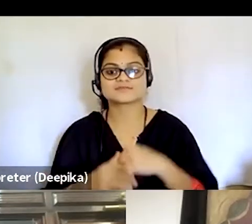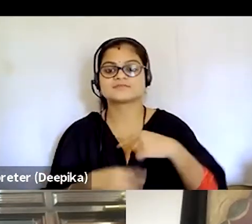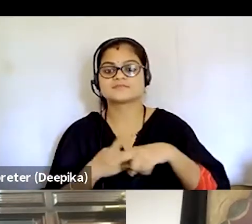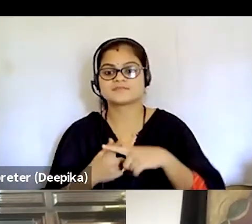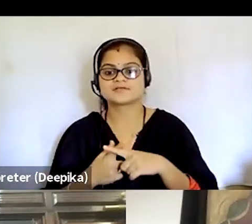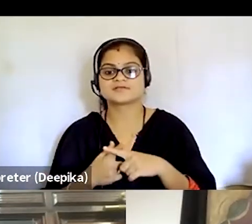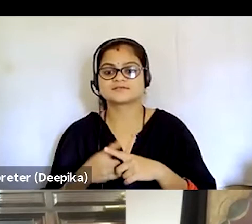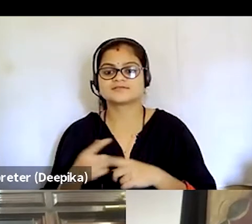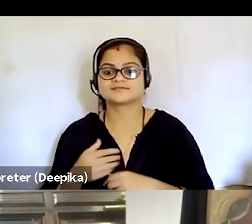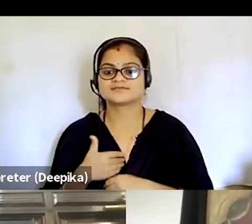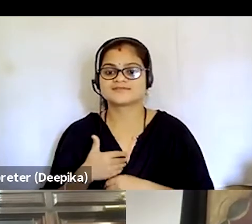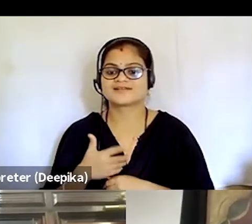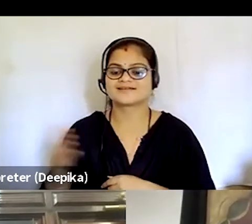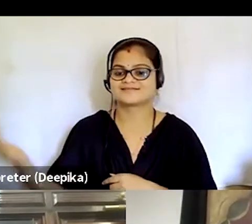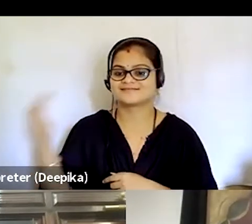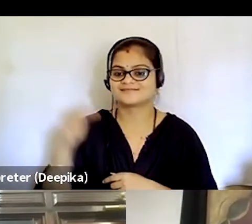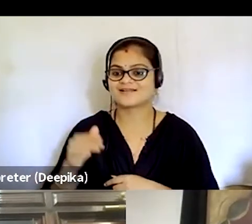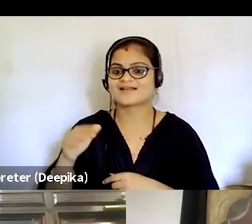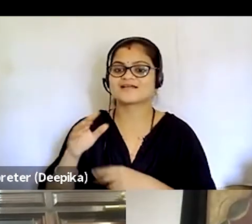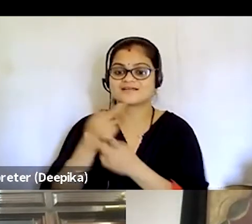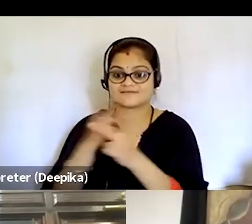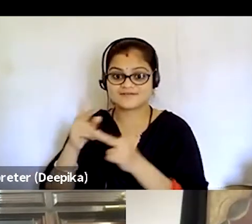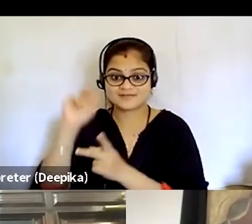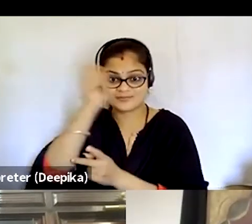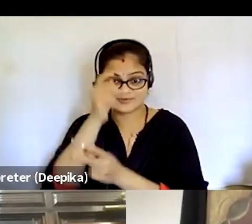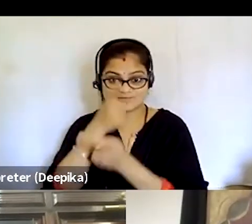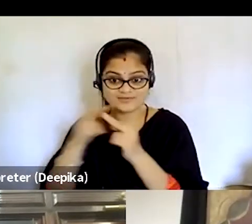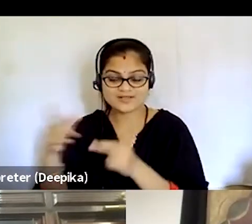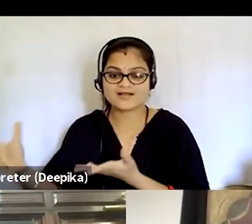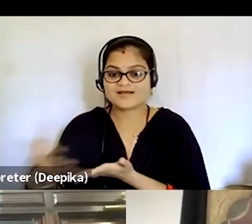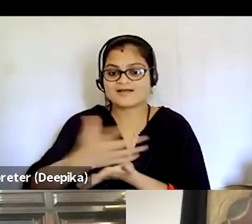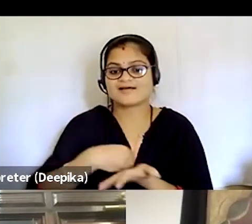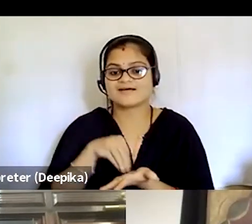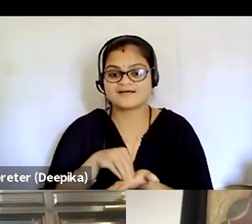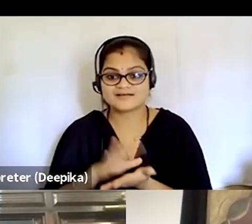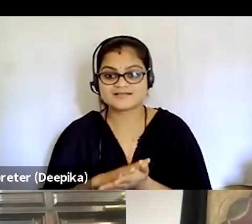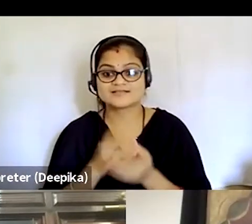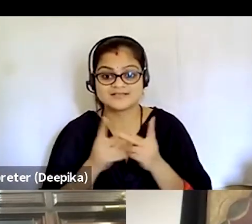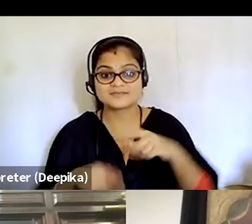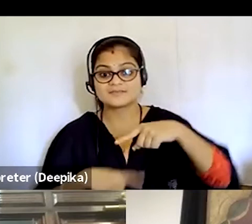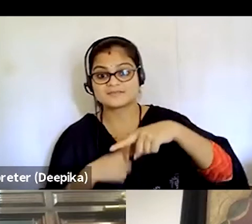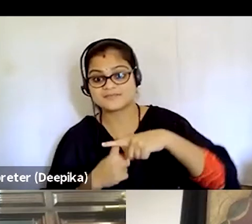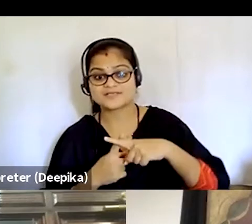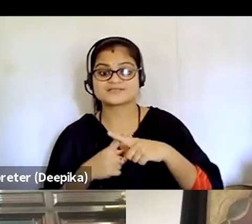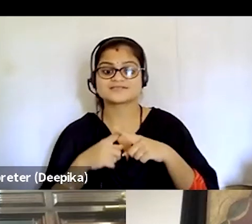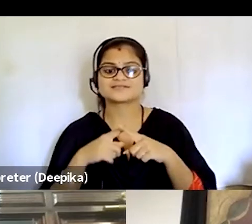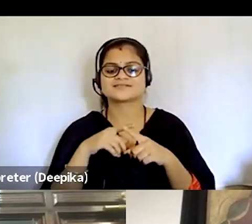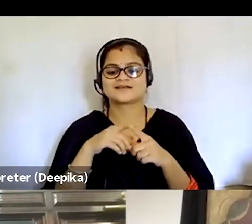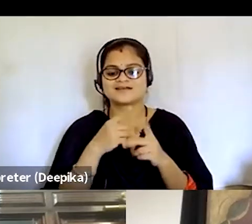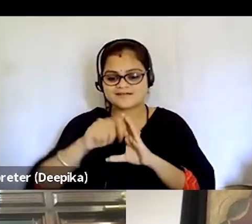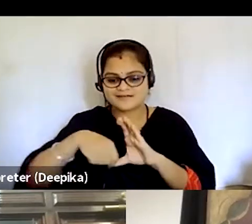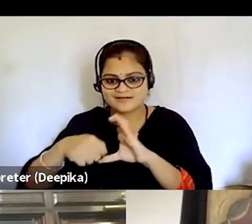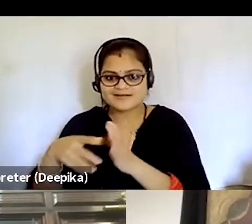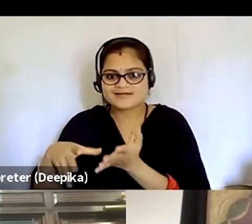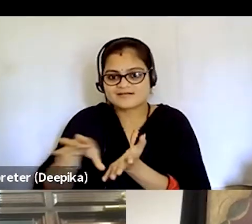bring in for us when they came in from abroad. All of us had our collections. Yes. We had our collections of albums and of mixed tapes, both,